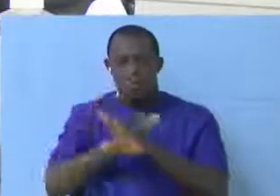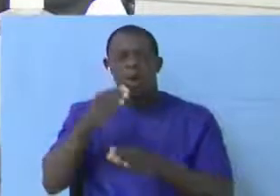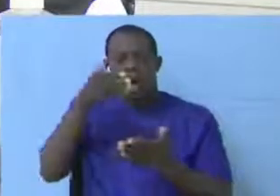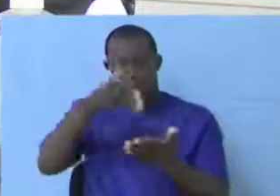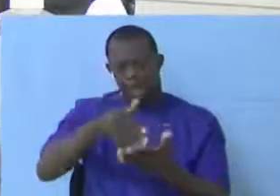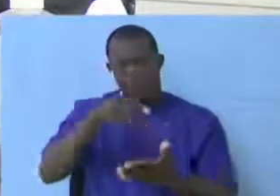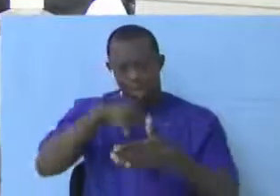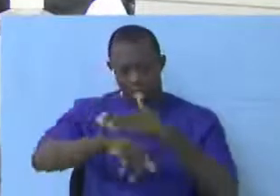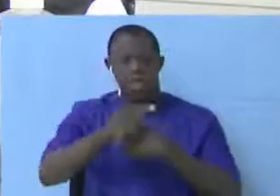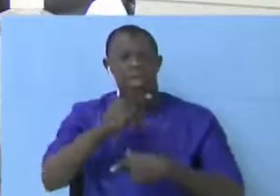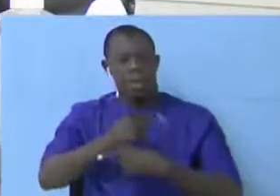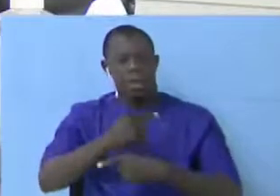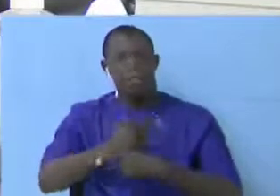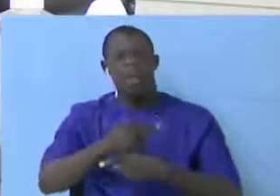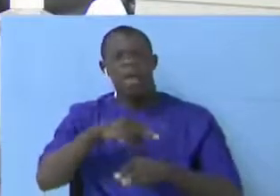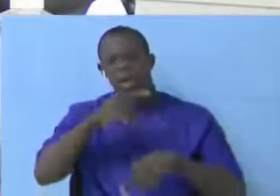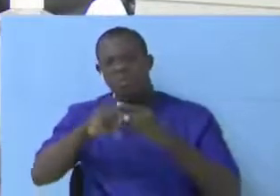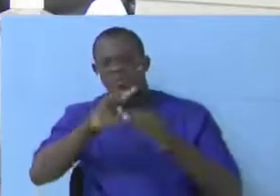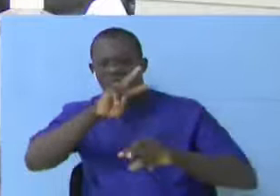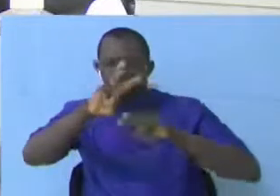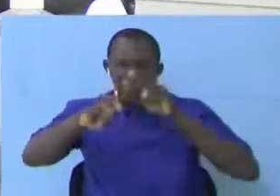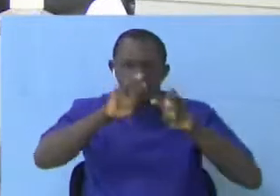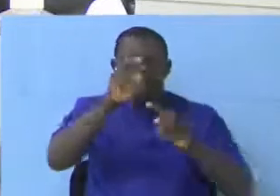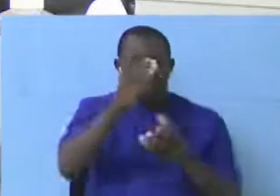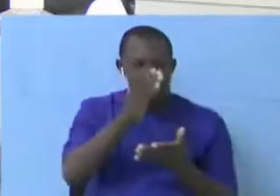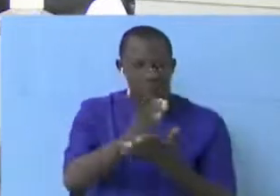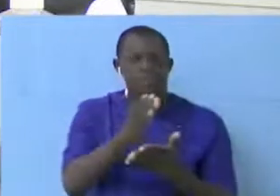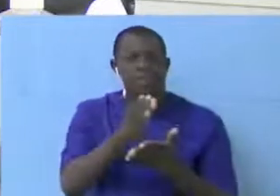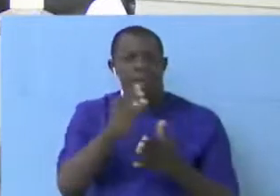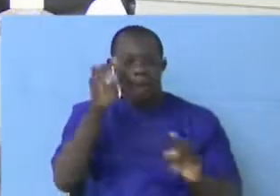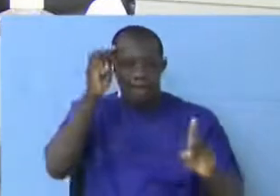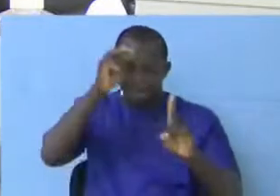In fact-finding missions, I believe a host of them have took place. 2,